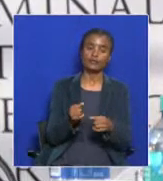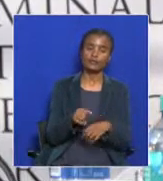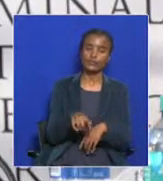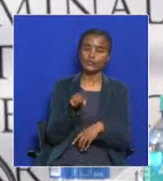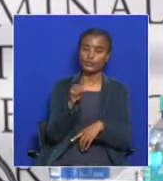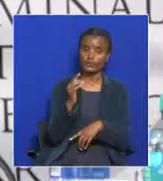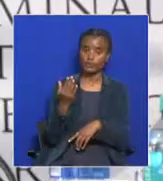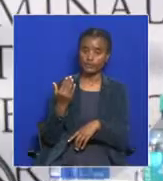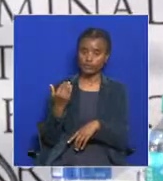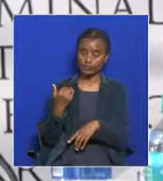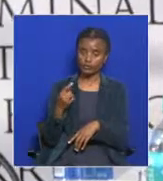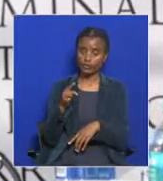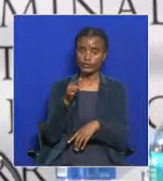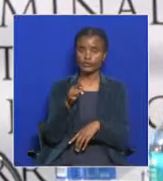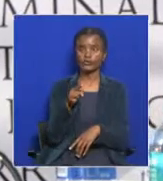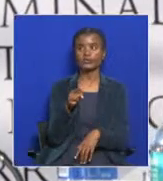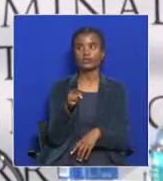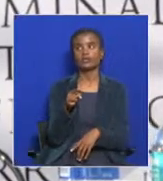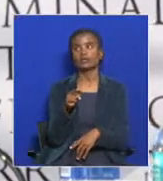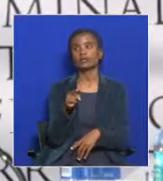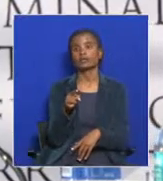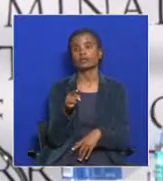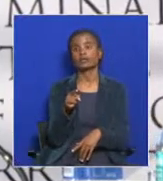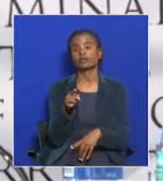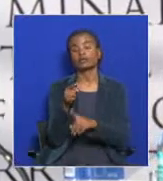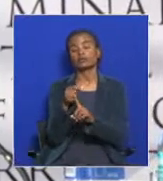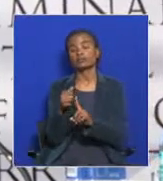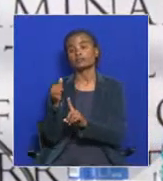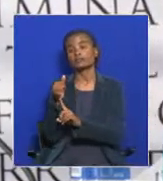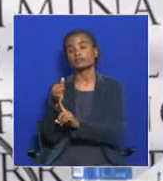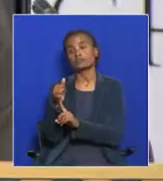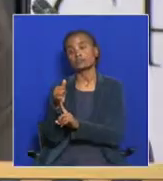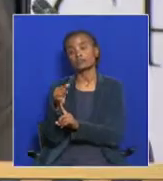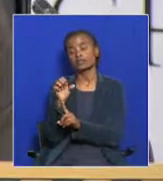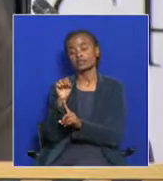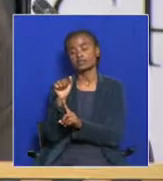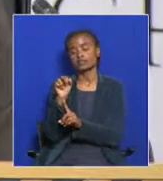recommended Warrant Officer Sander for promotion?